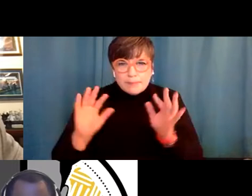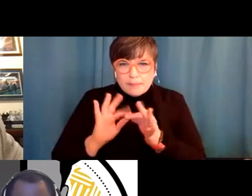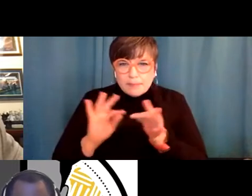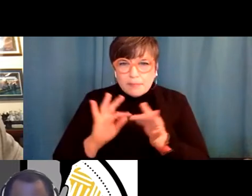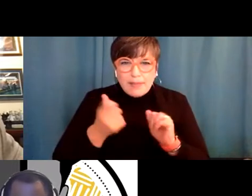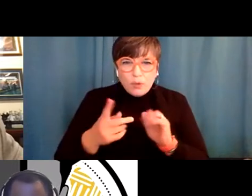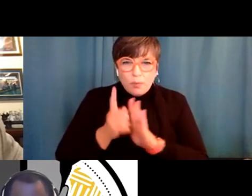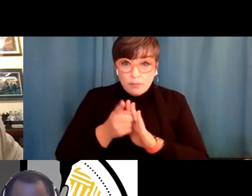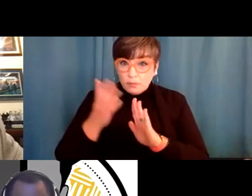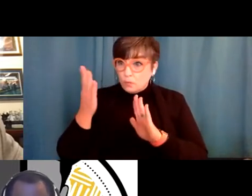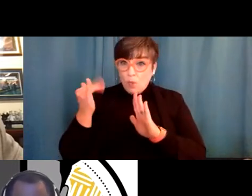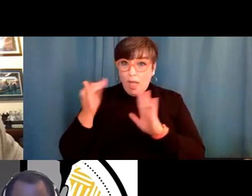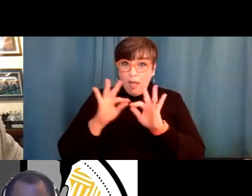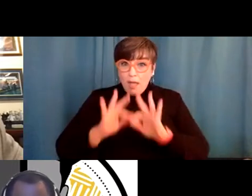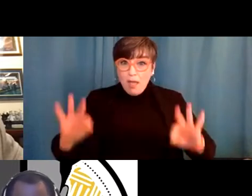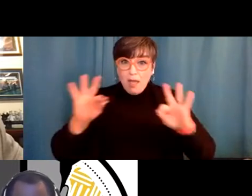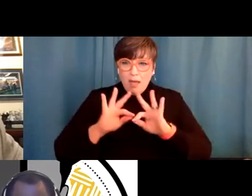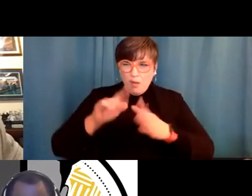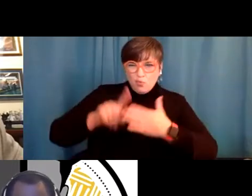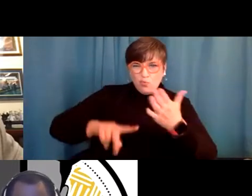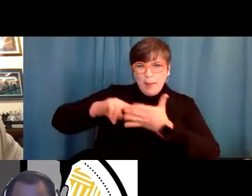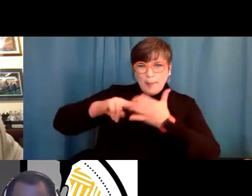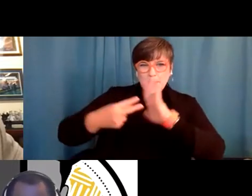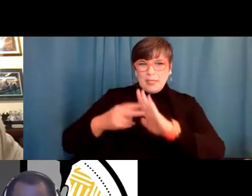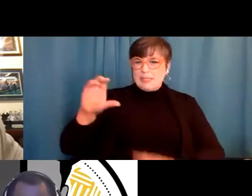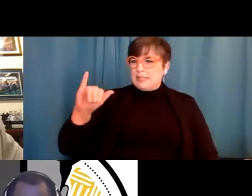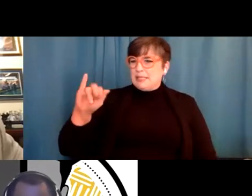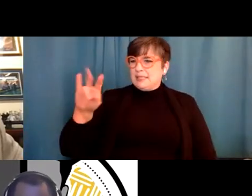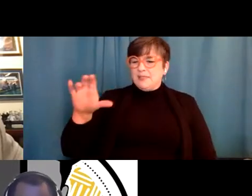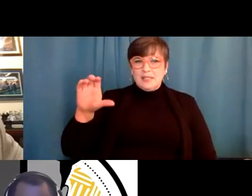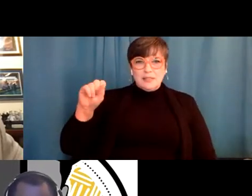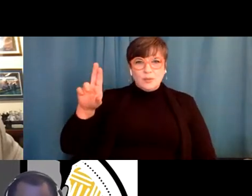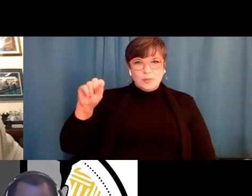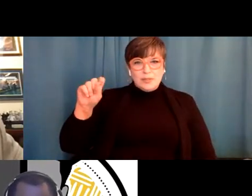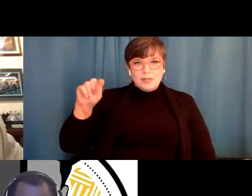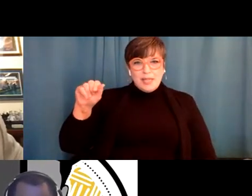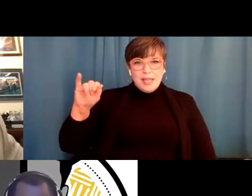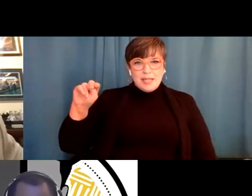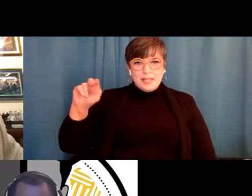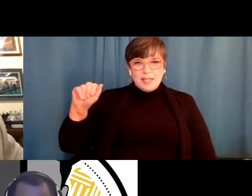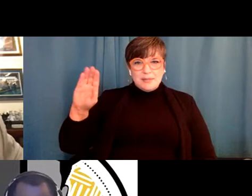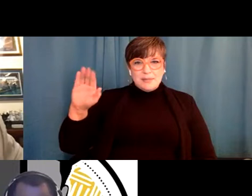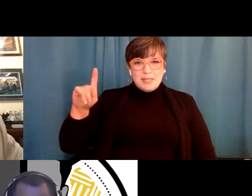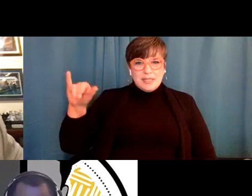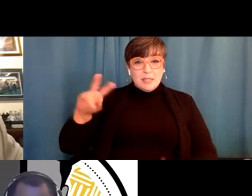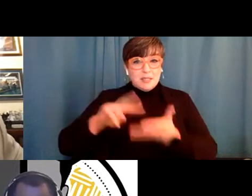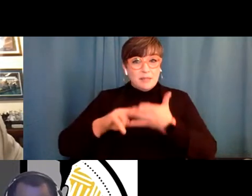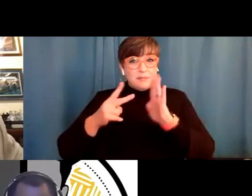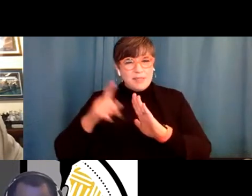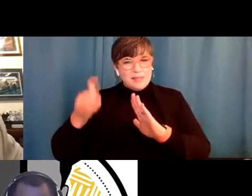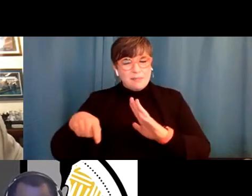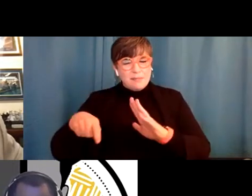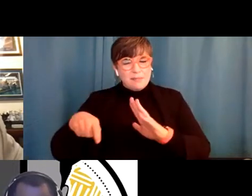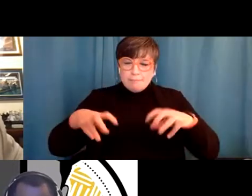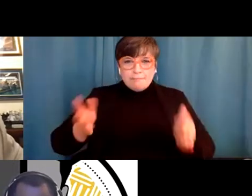so important in today's world. These ambitions include to practice civility while engaging with